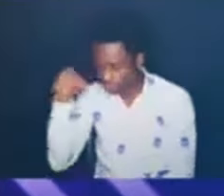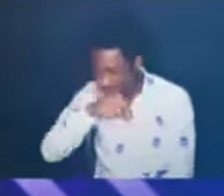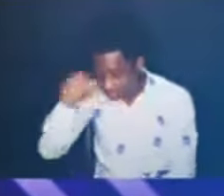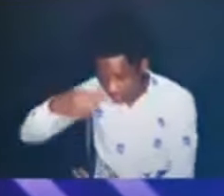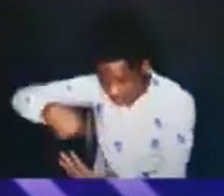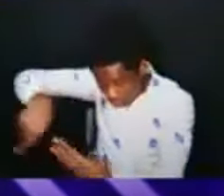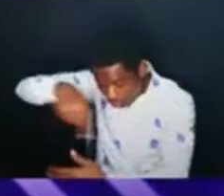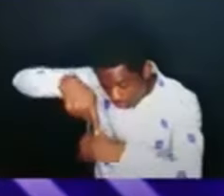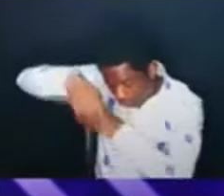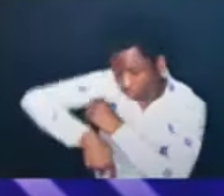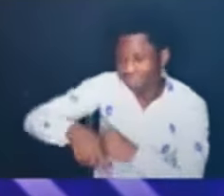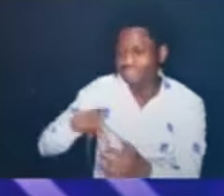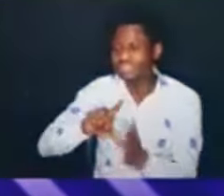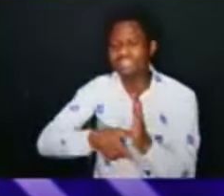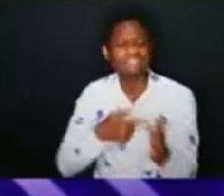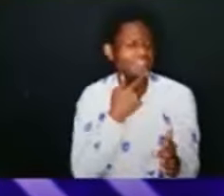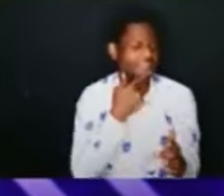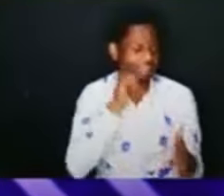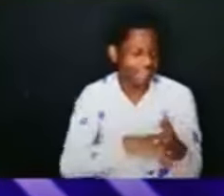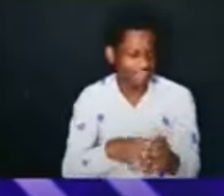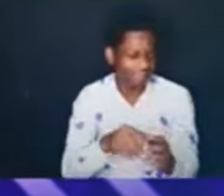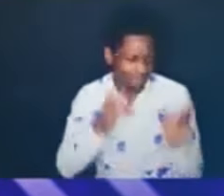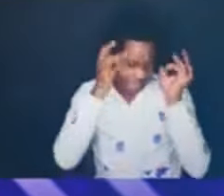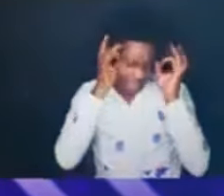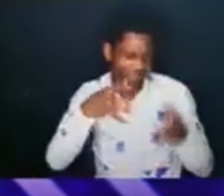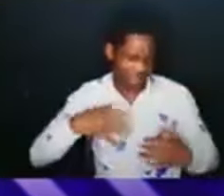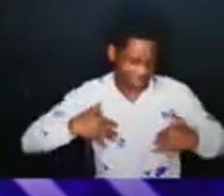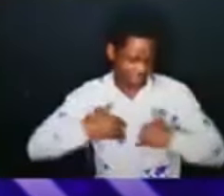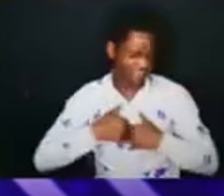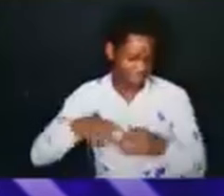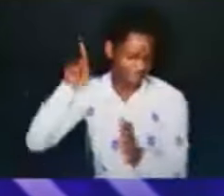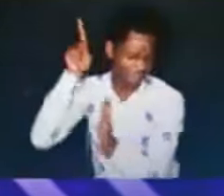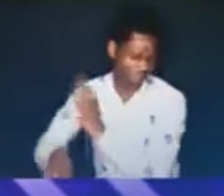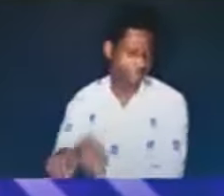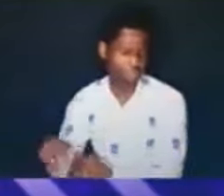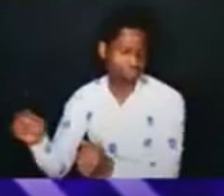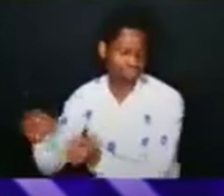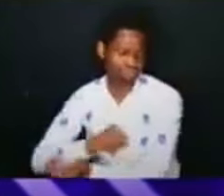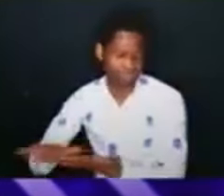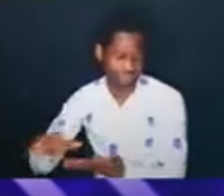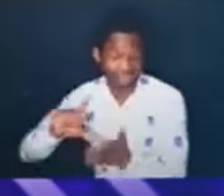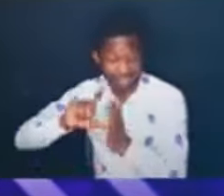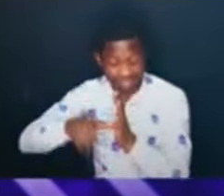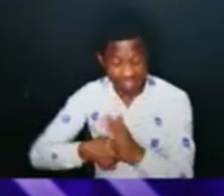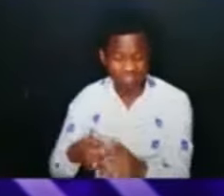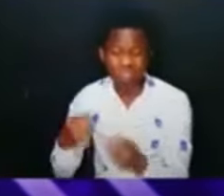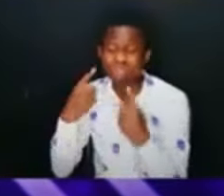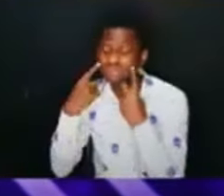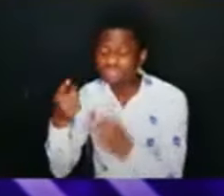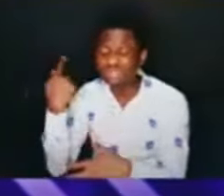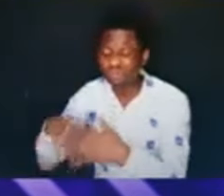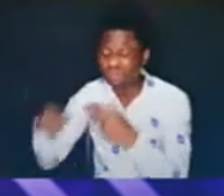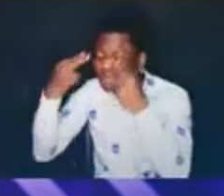these cisterns and say that a ferocious animal devoured him. Then we will see